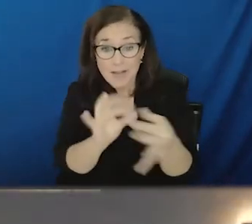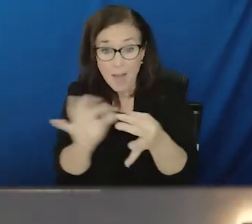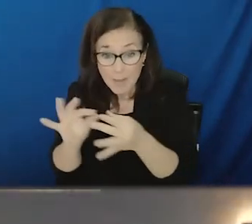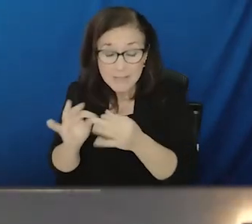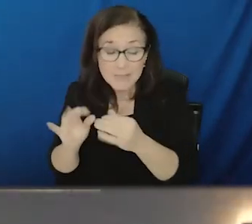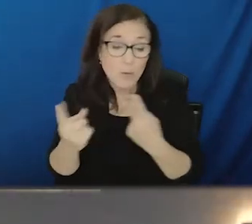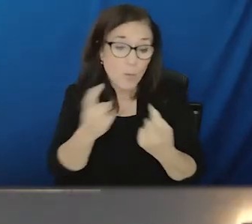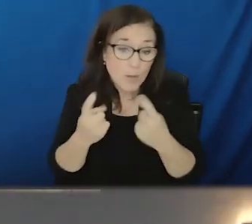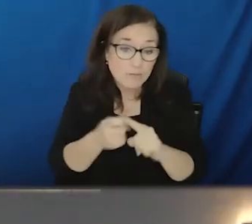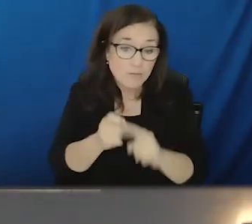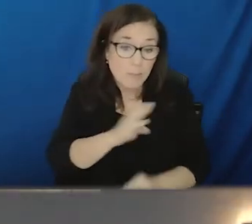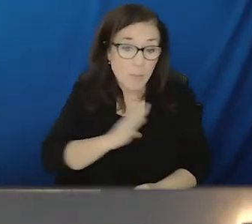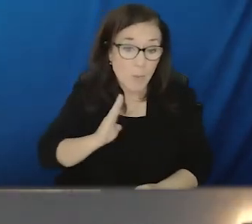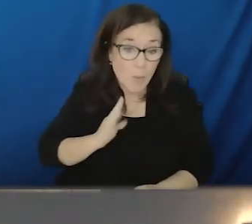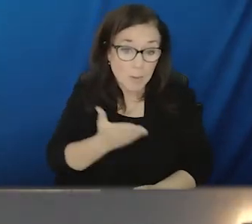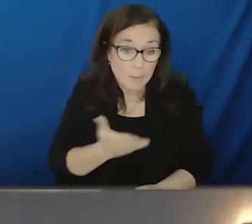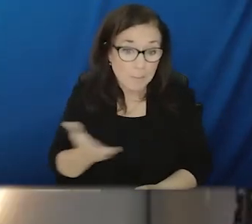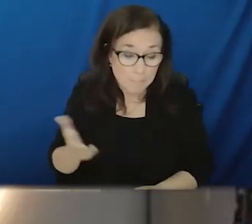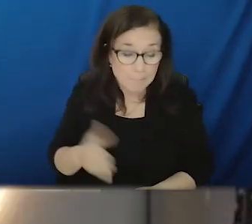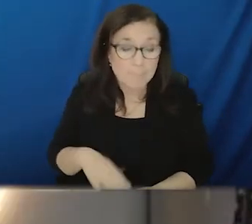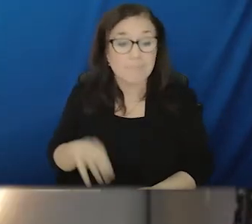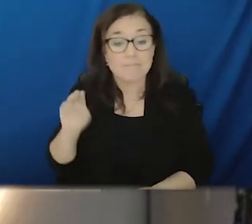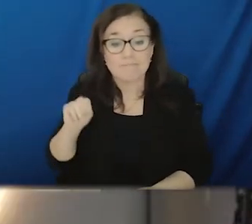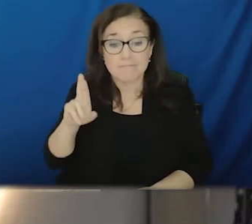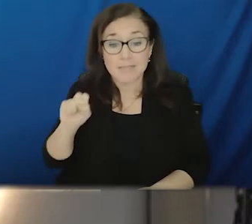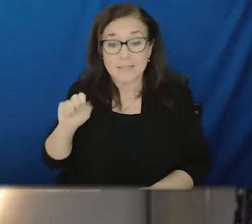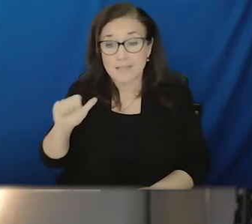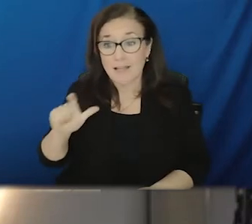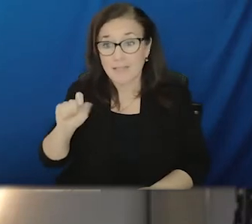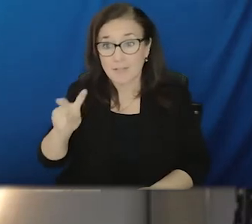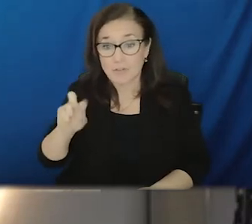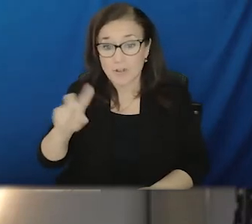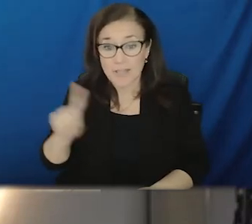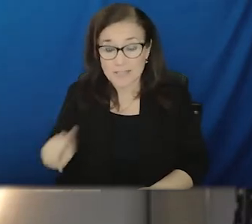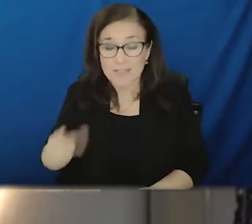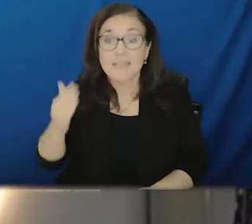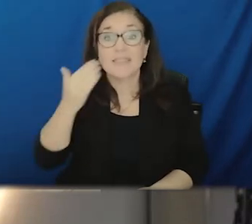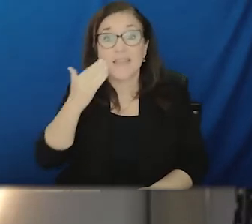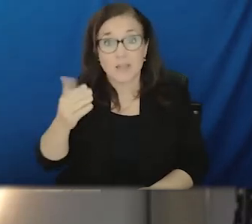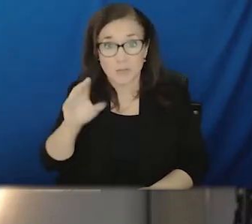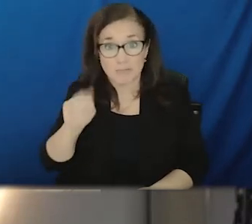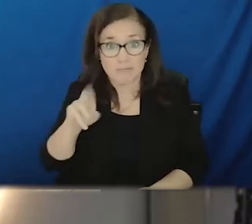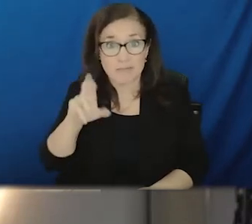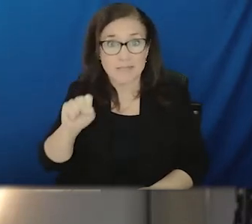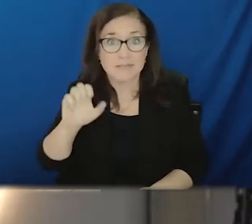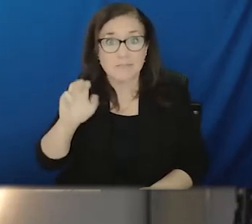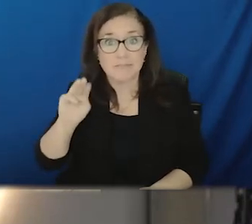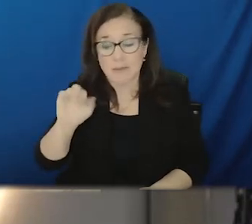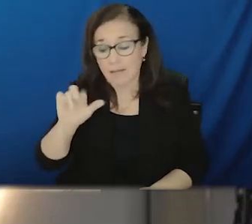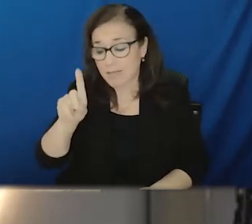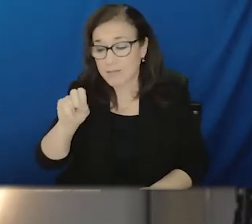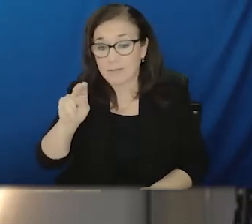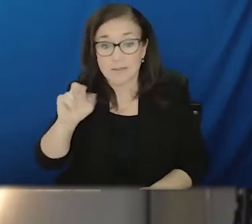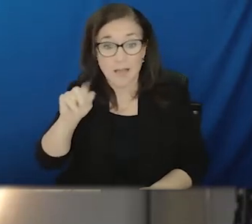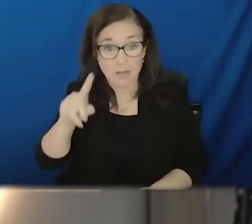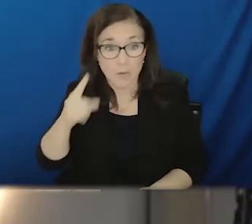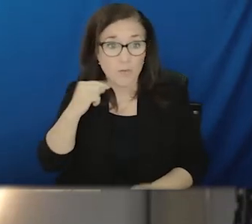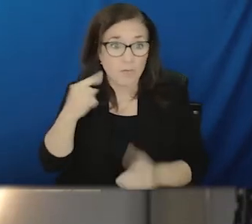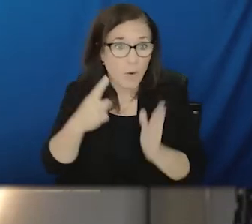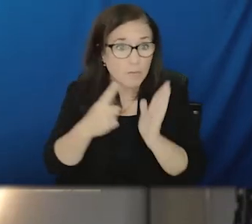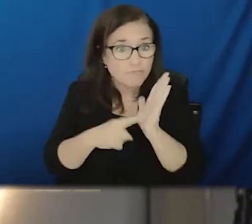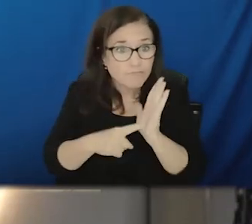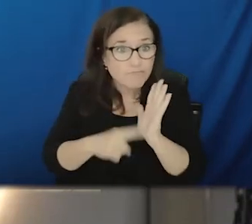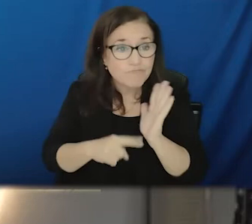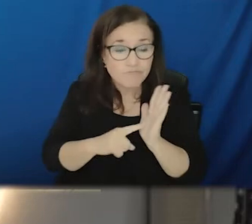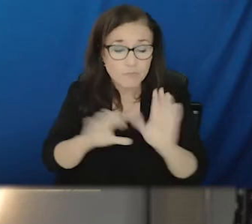Alvarez. First of all, thank you, Ms. Maldonado, for doing all this work and being so thorough. And thank